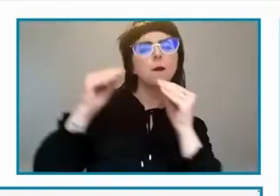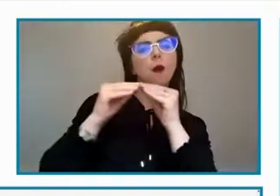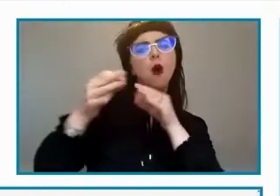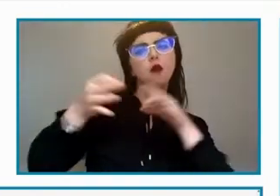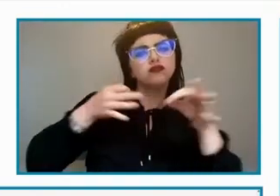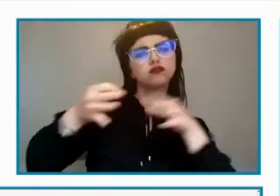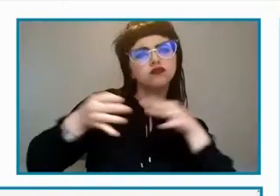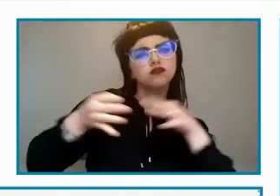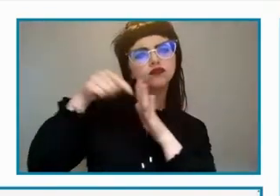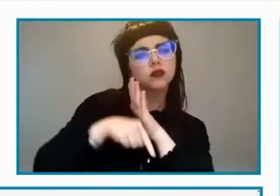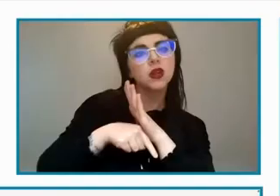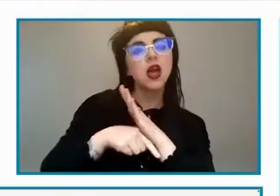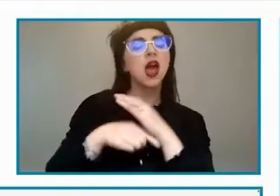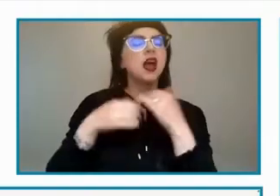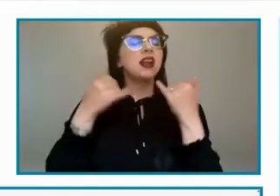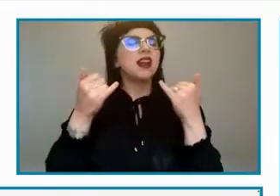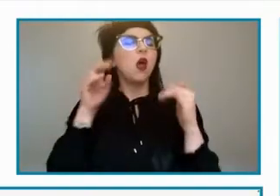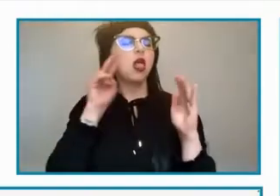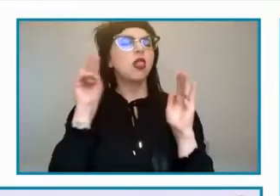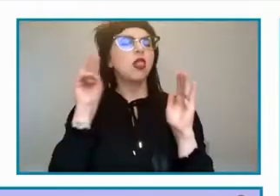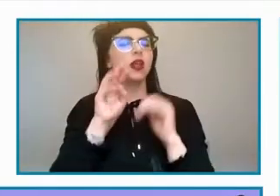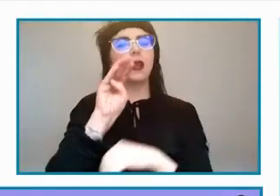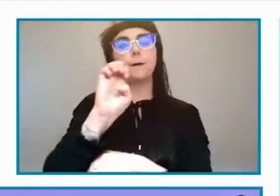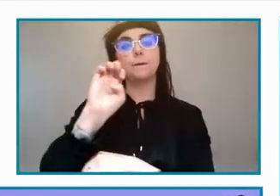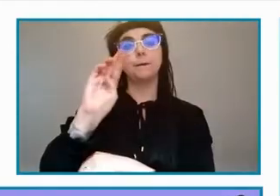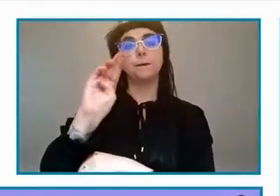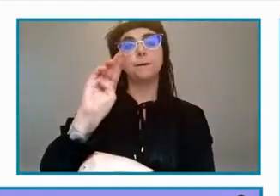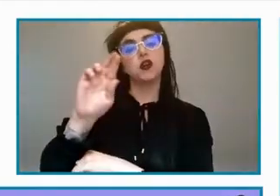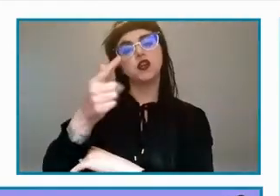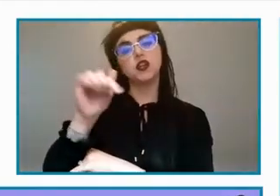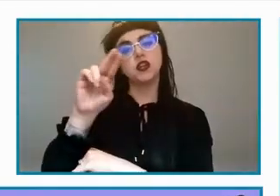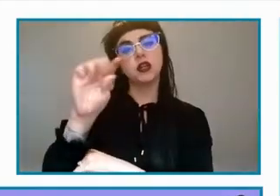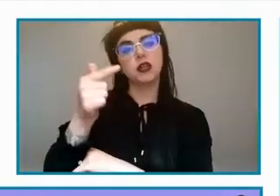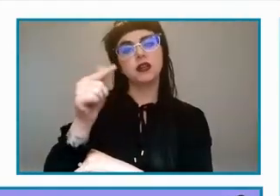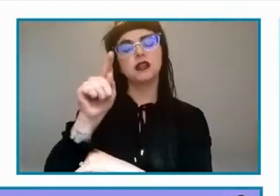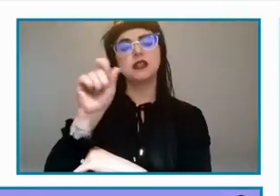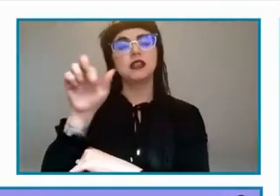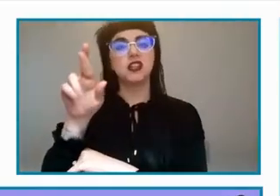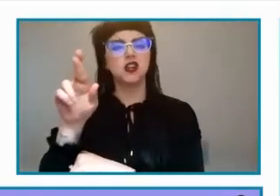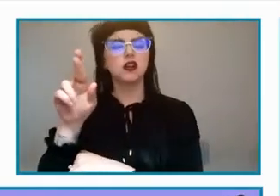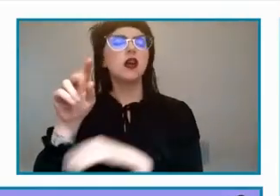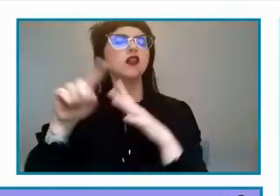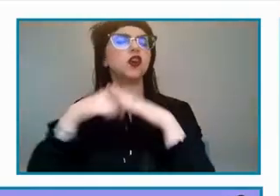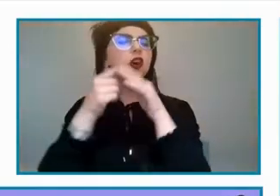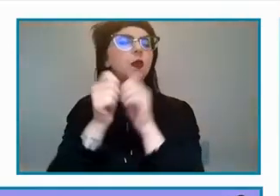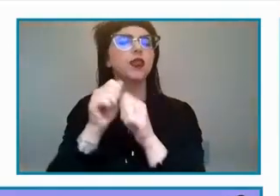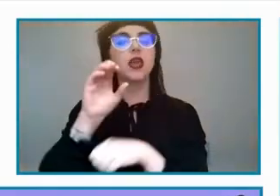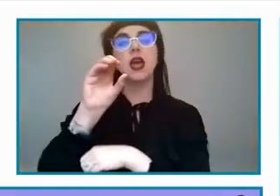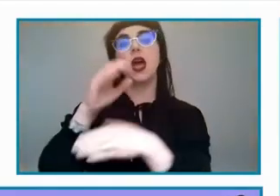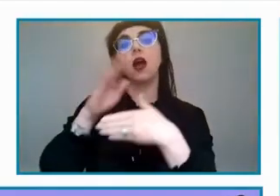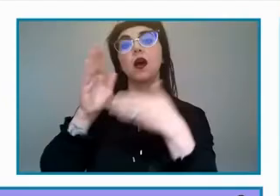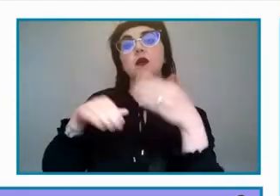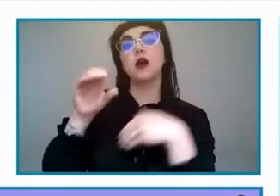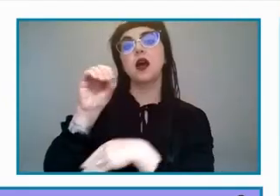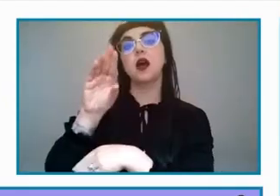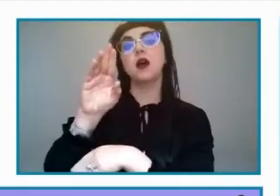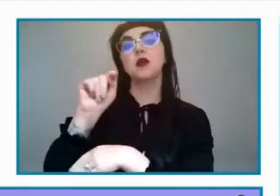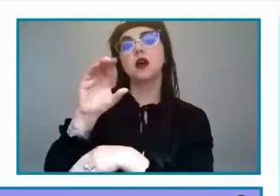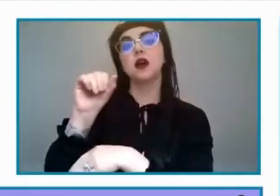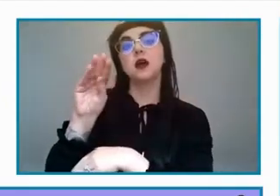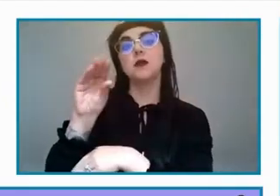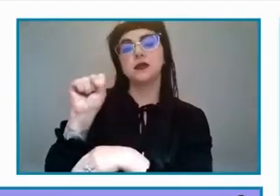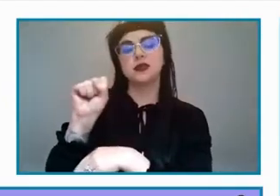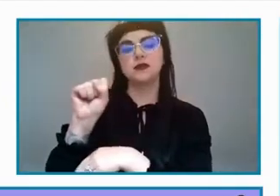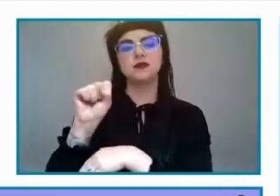the emerging tier, starting with the outcomes. If you click the outcomes, you can see how the participant and grantee outcomes